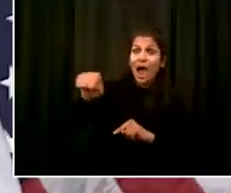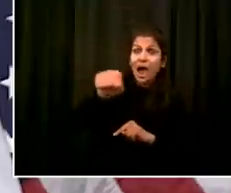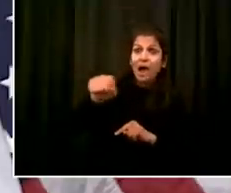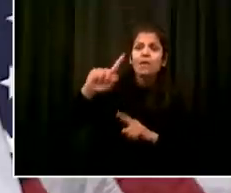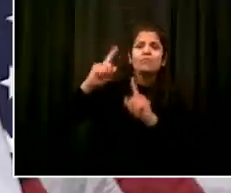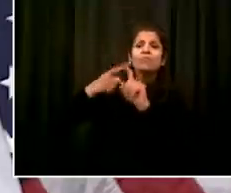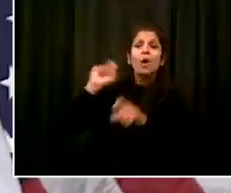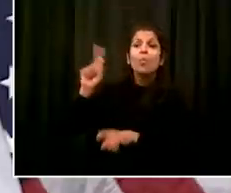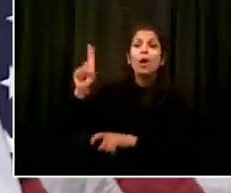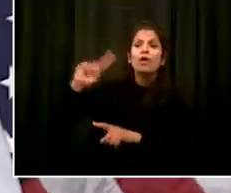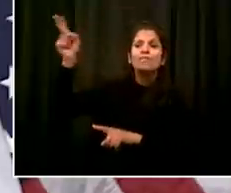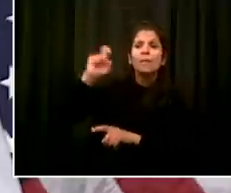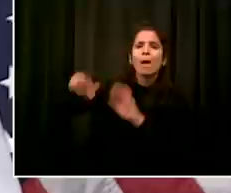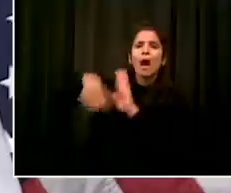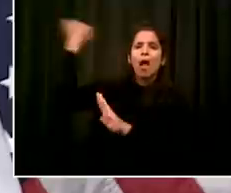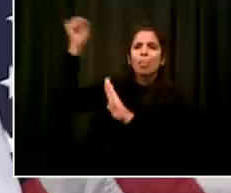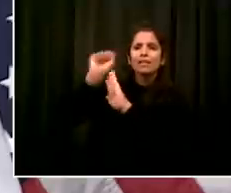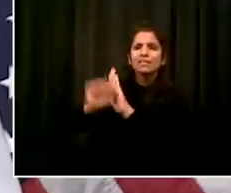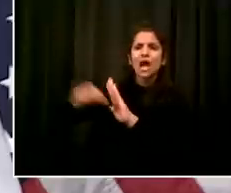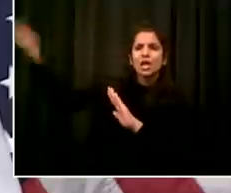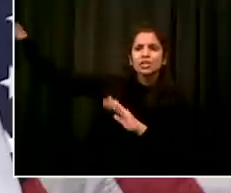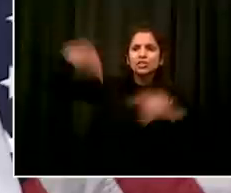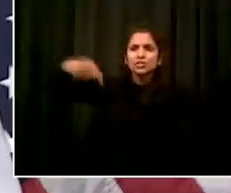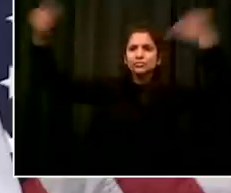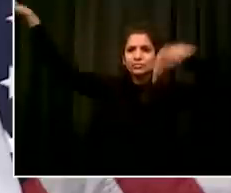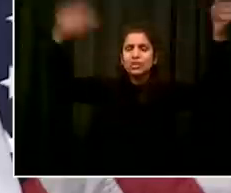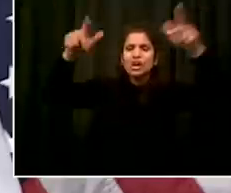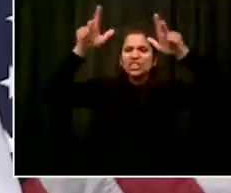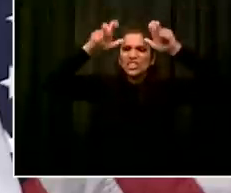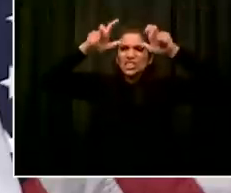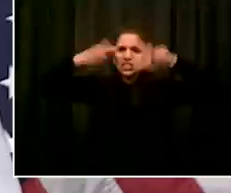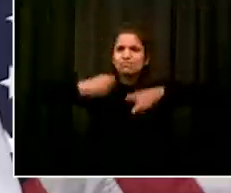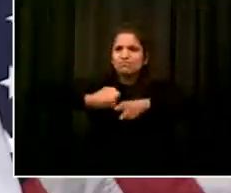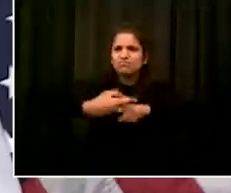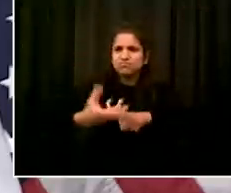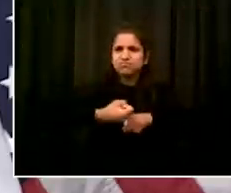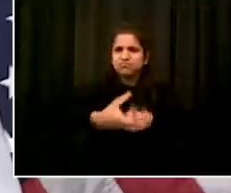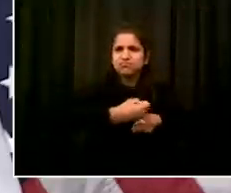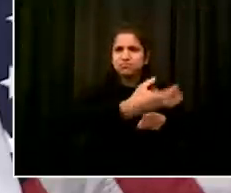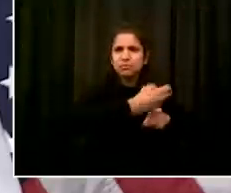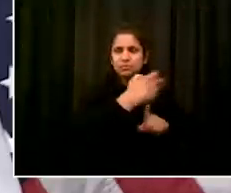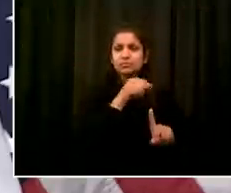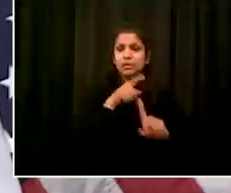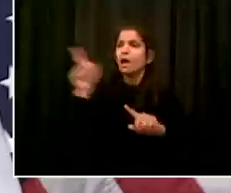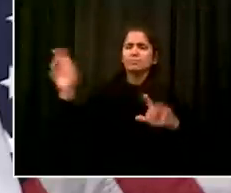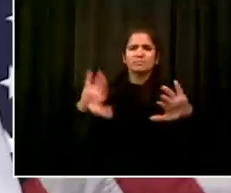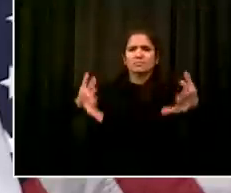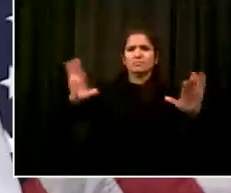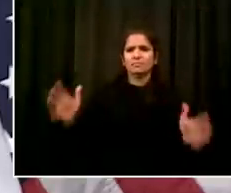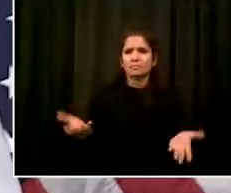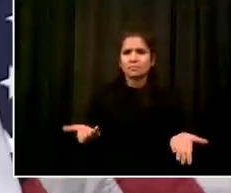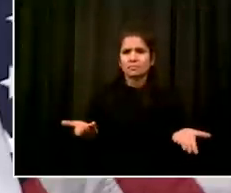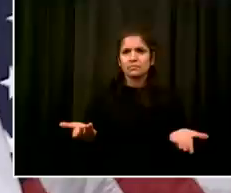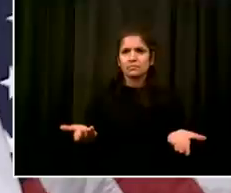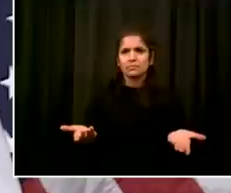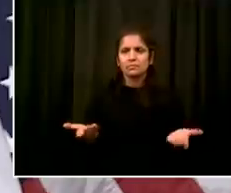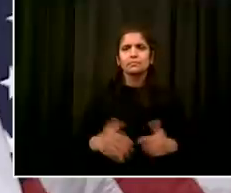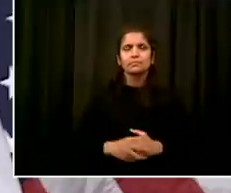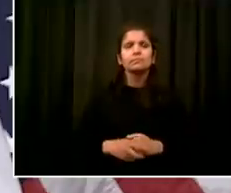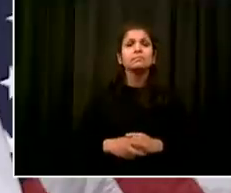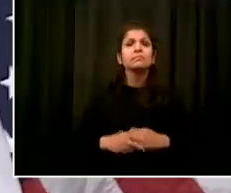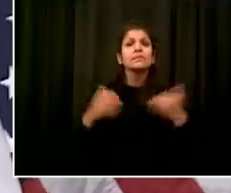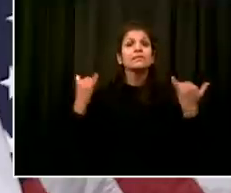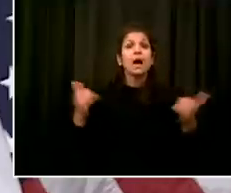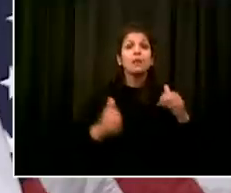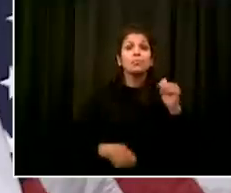agenda. That's unacceptable. But overwhelmingly, vast majority of New Yorkers, they're not only about peace, they're about justice and